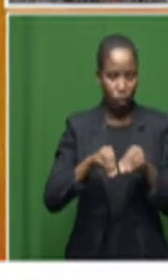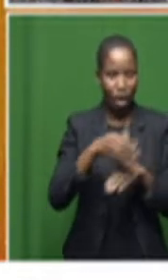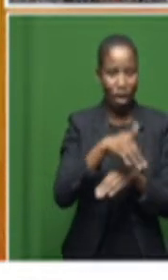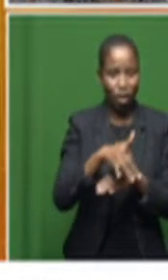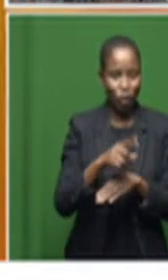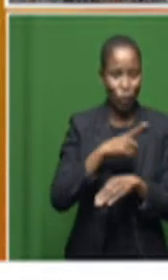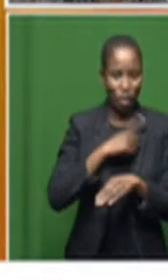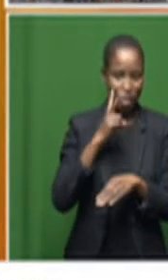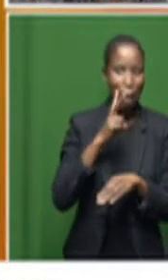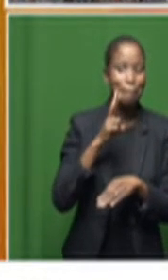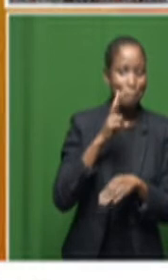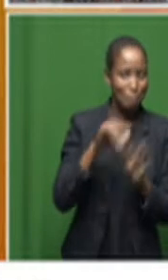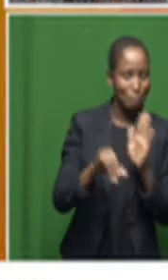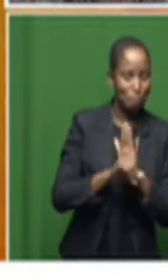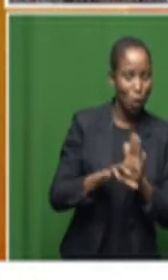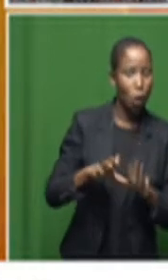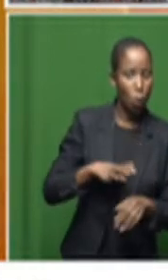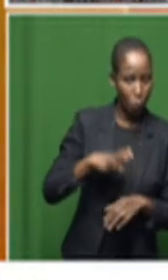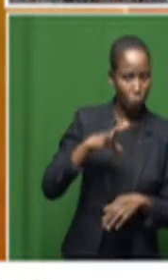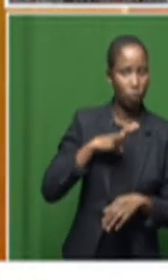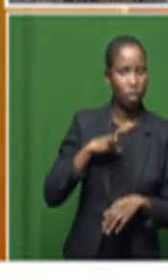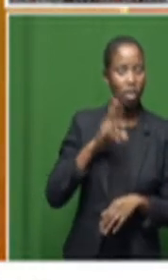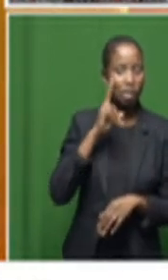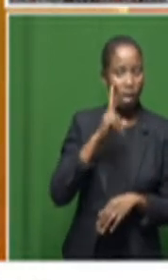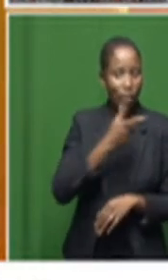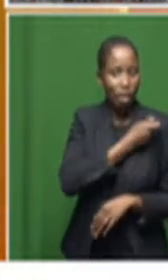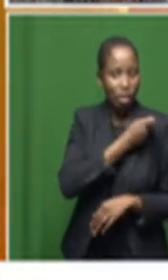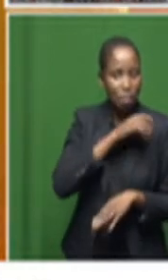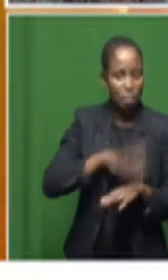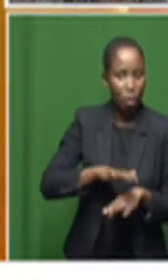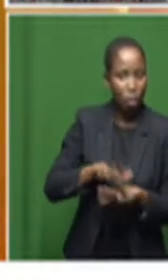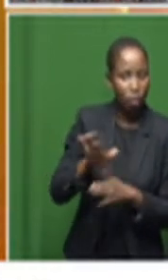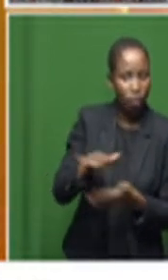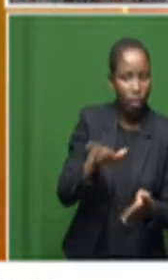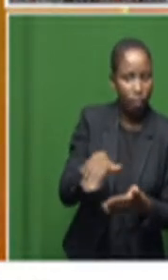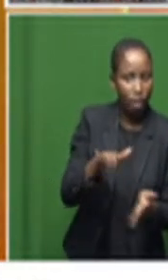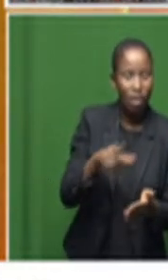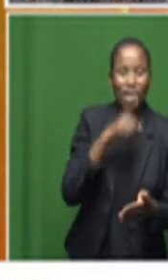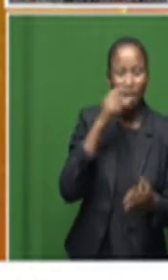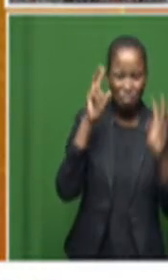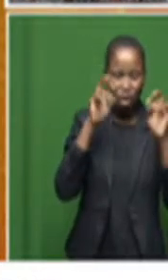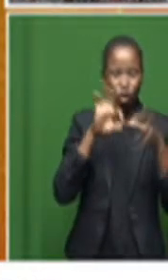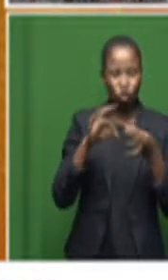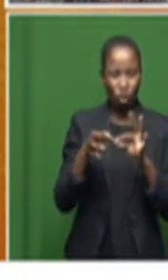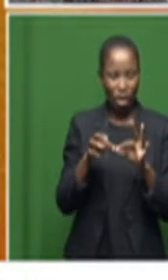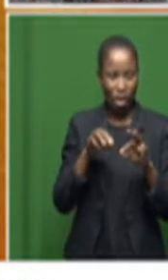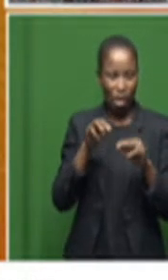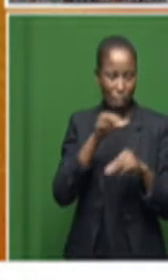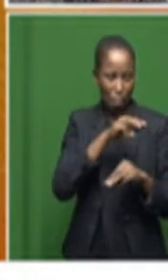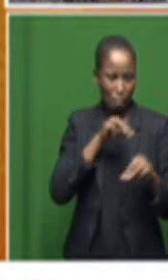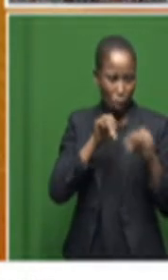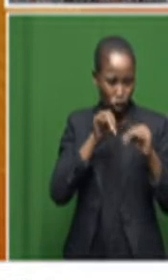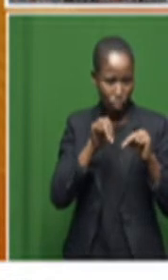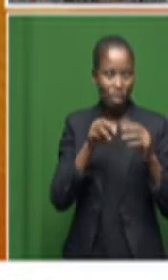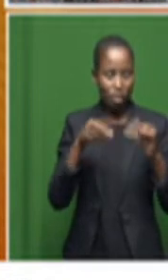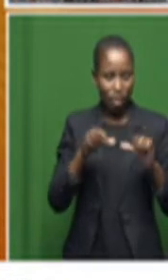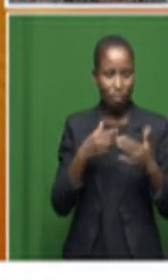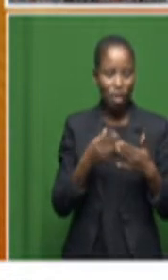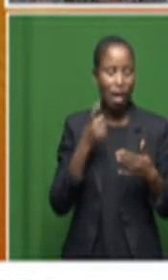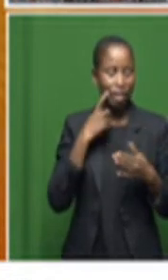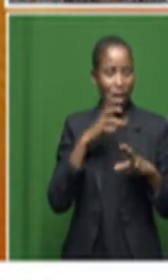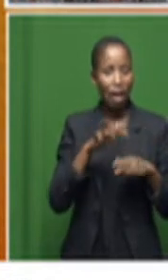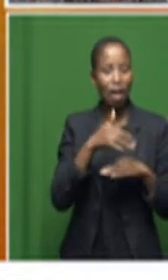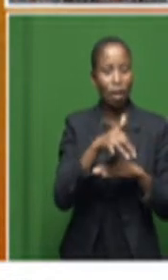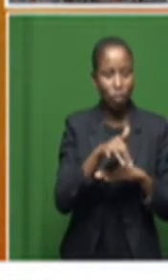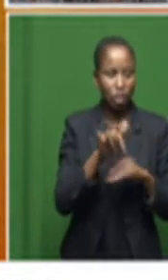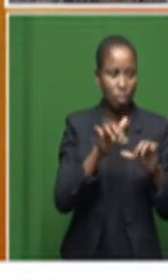getting confident with the management of the vaccines, the cold chain management, etc., we were then able to move out. So at this point